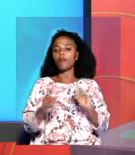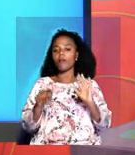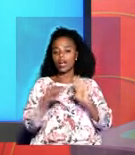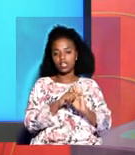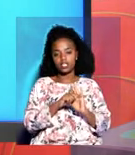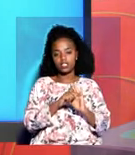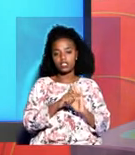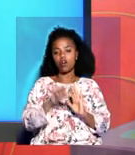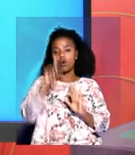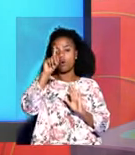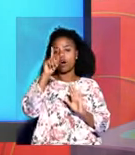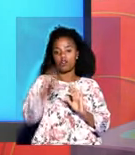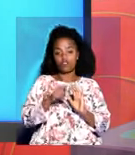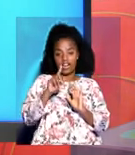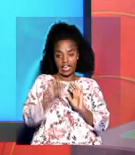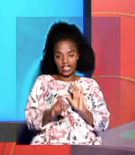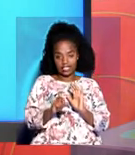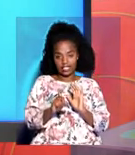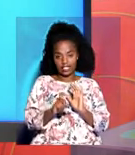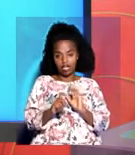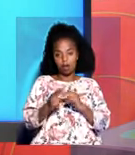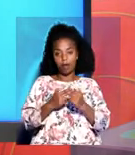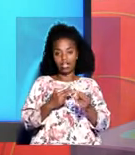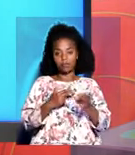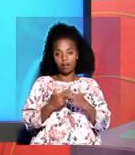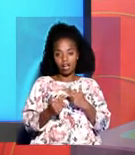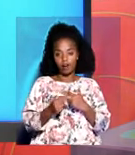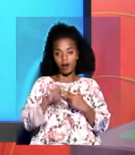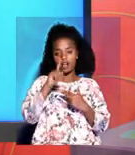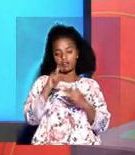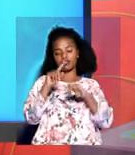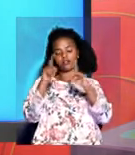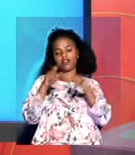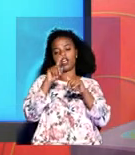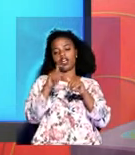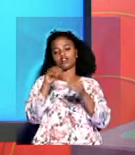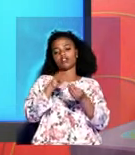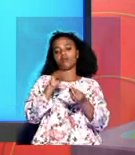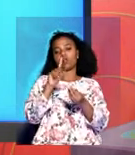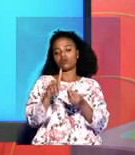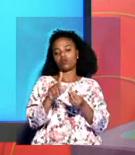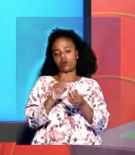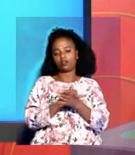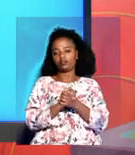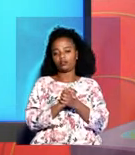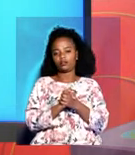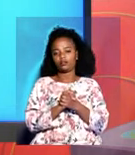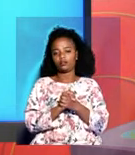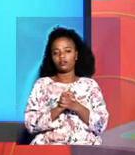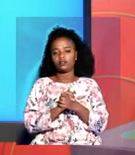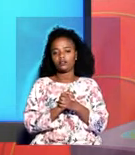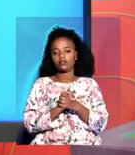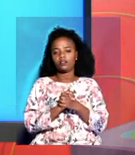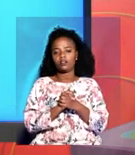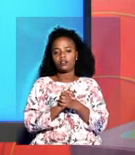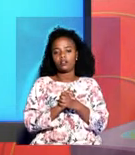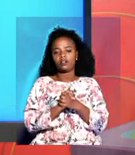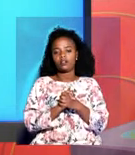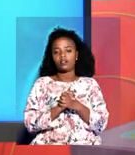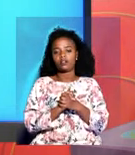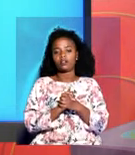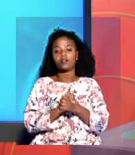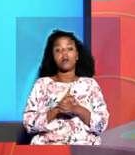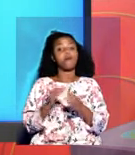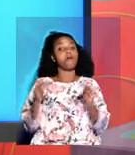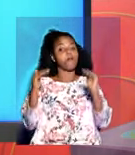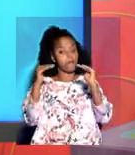minus 1 over x is also multiplied by x times x plus 1.